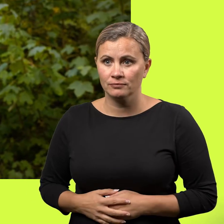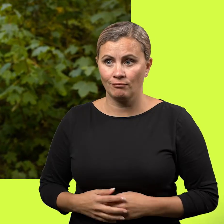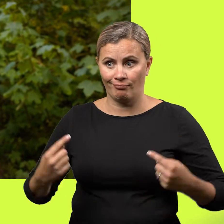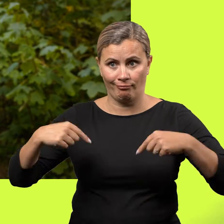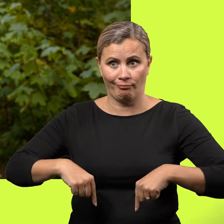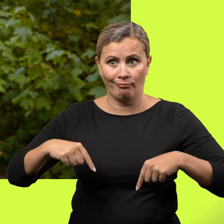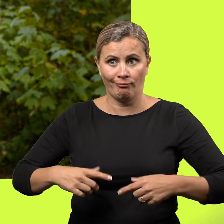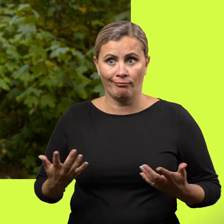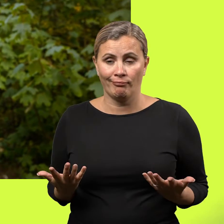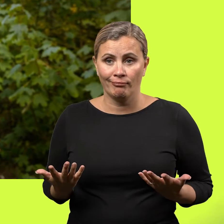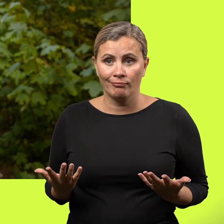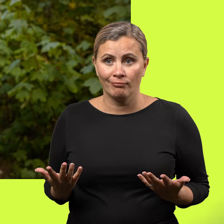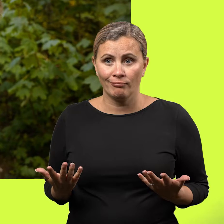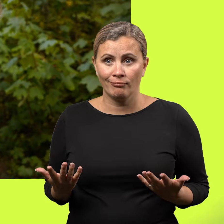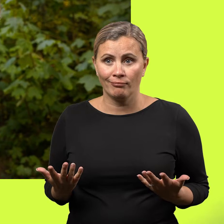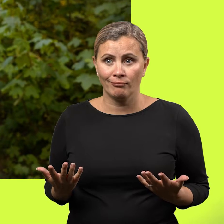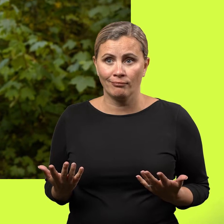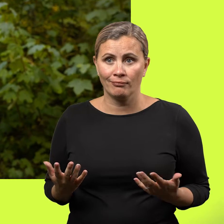And here we are.